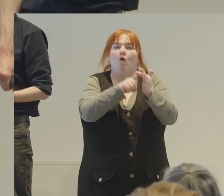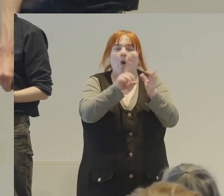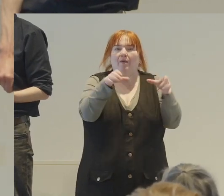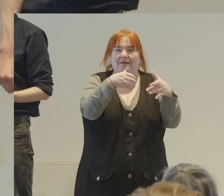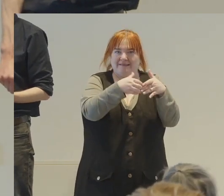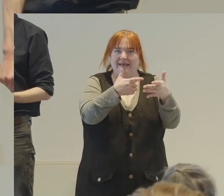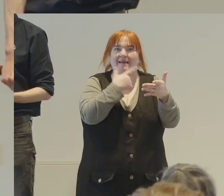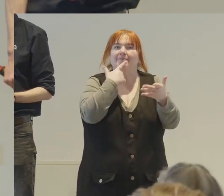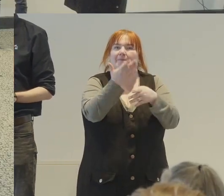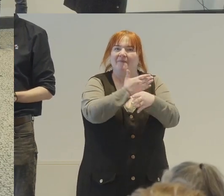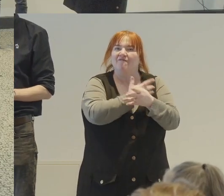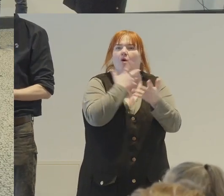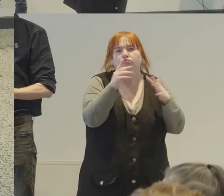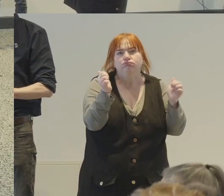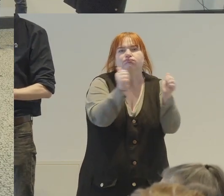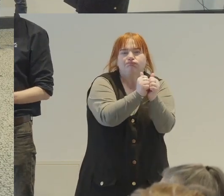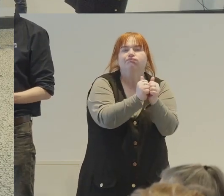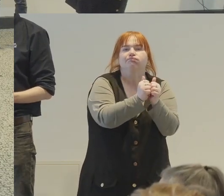yeah.